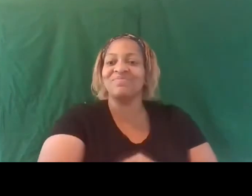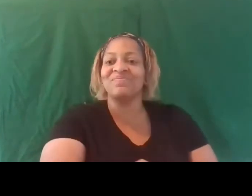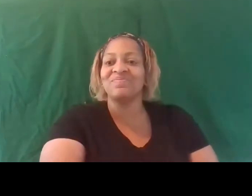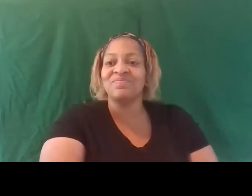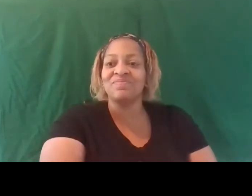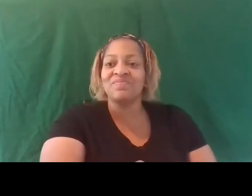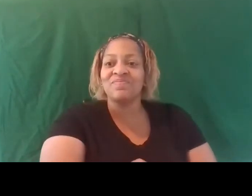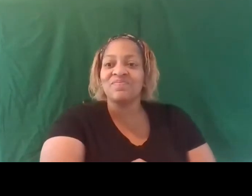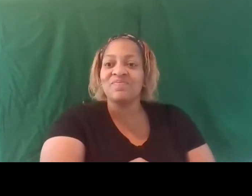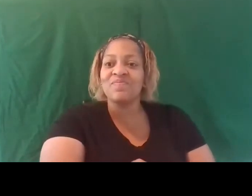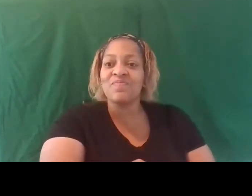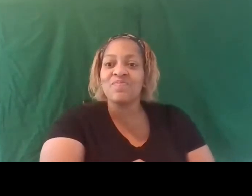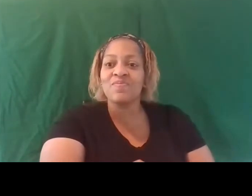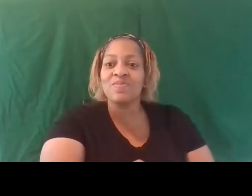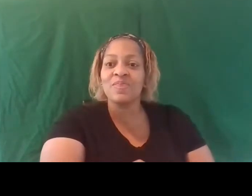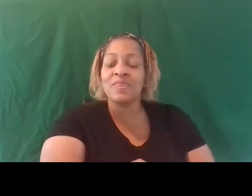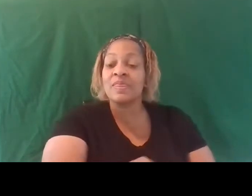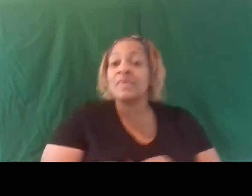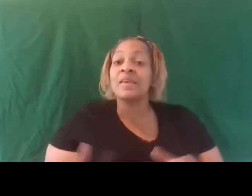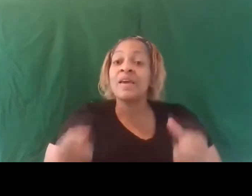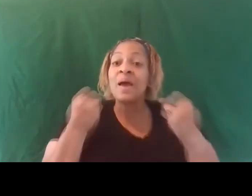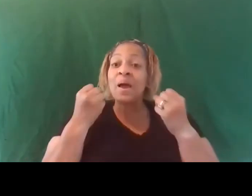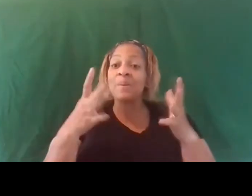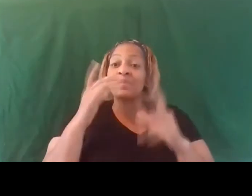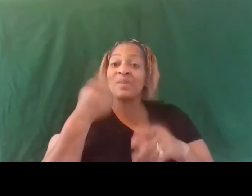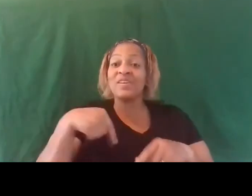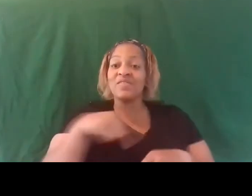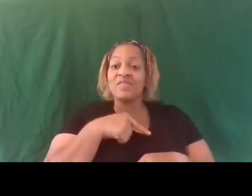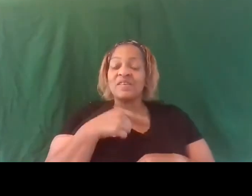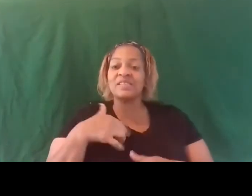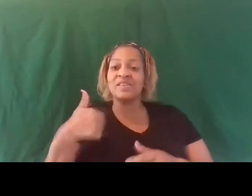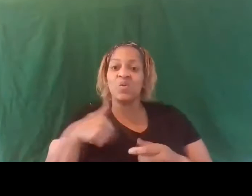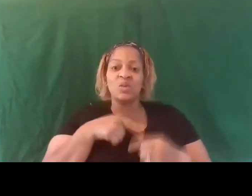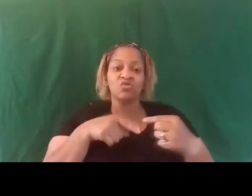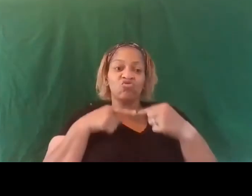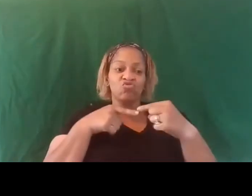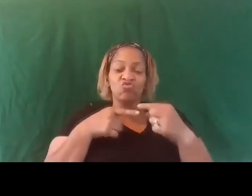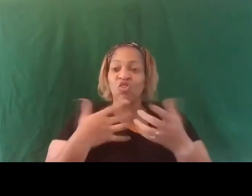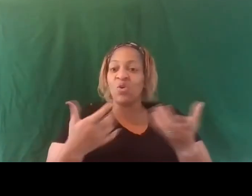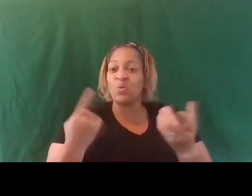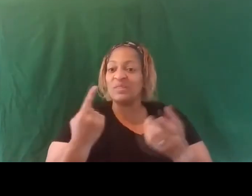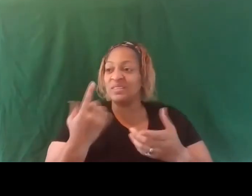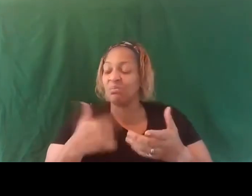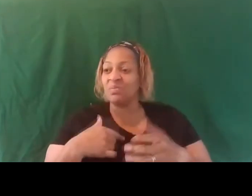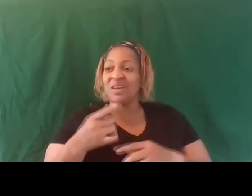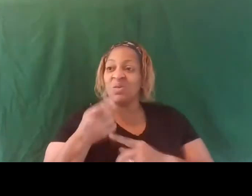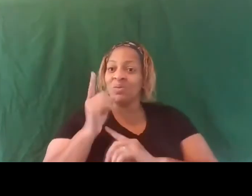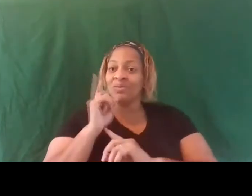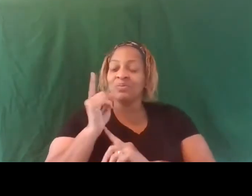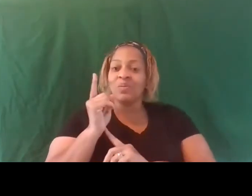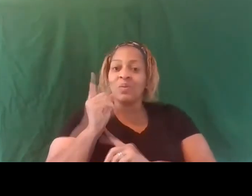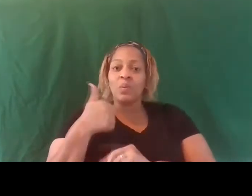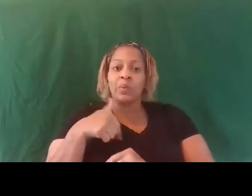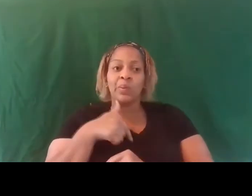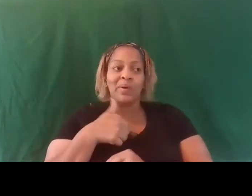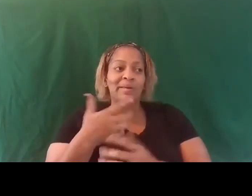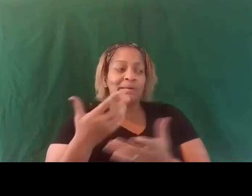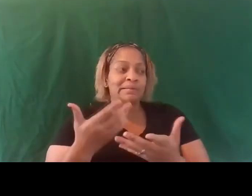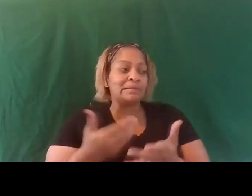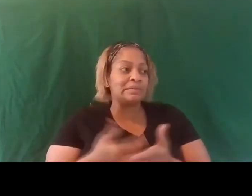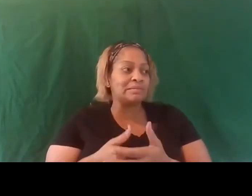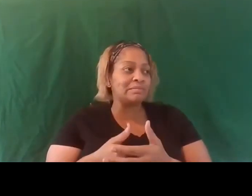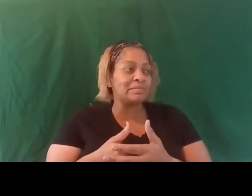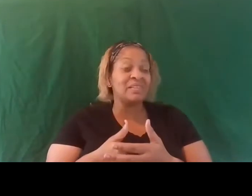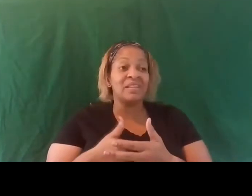had a struggling time in life, that moment when, you know,